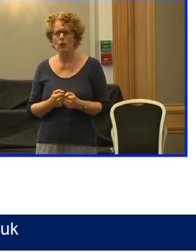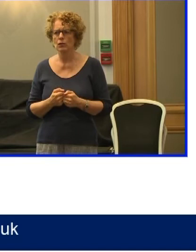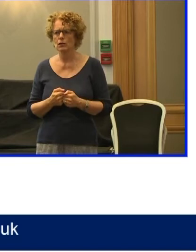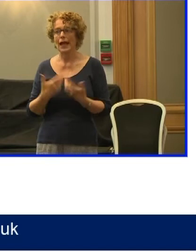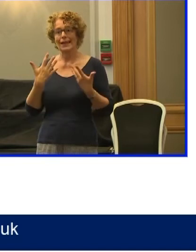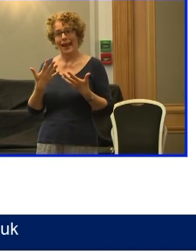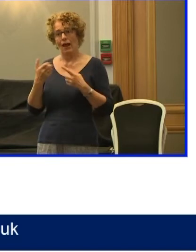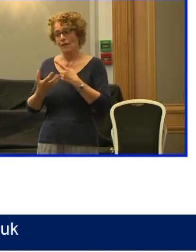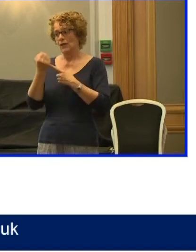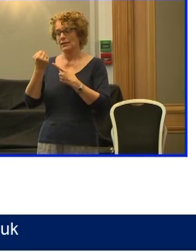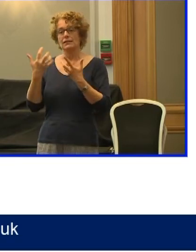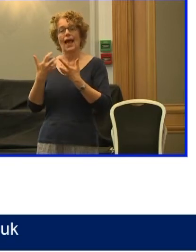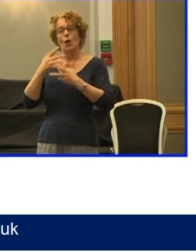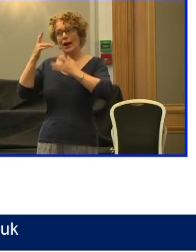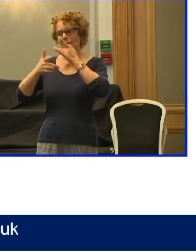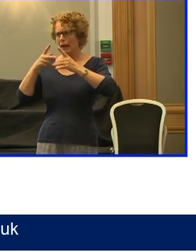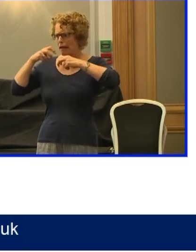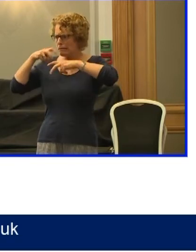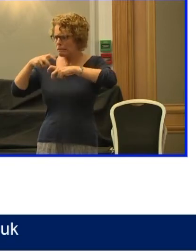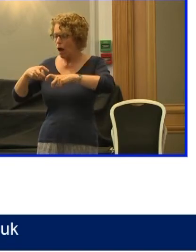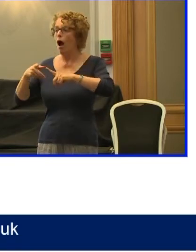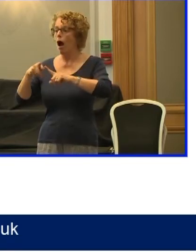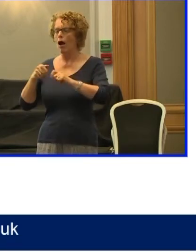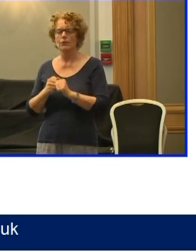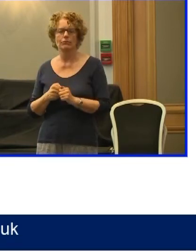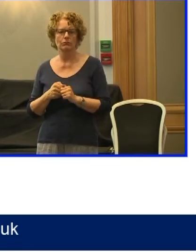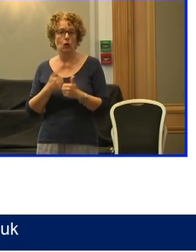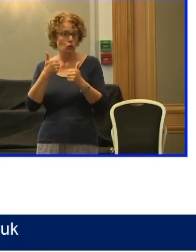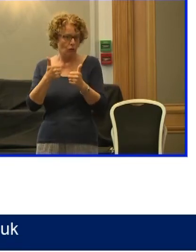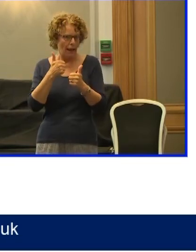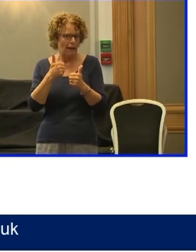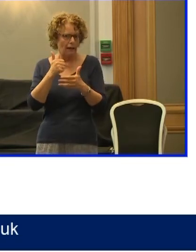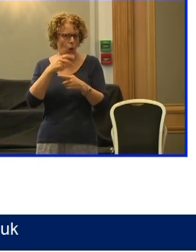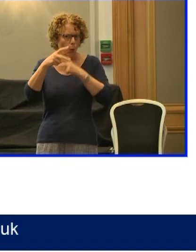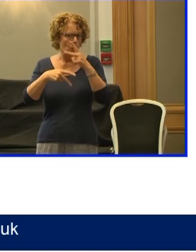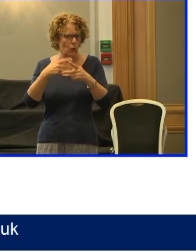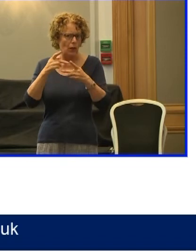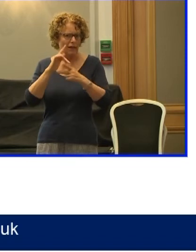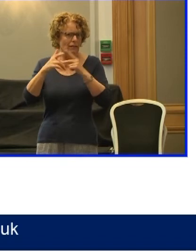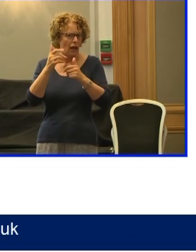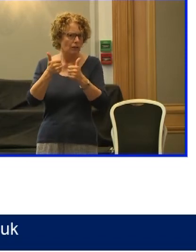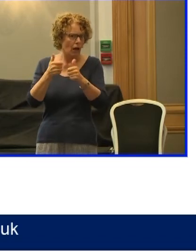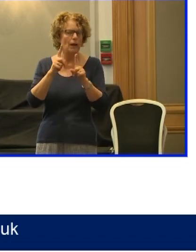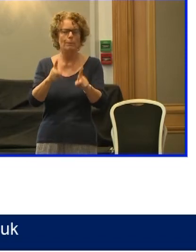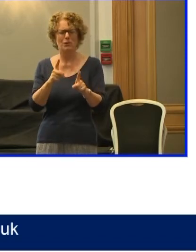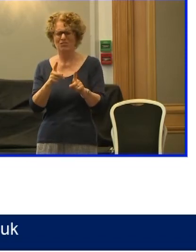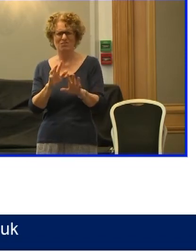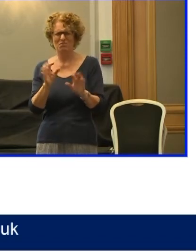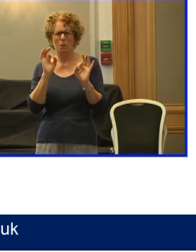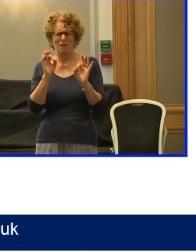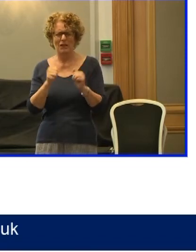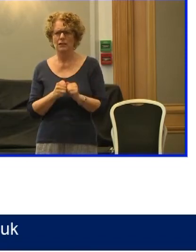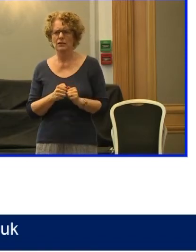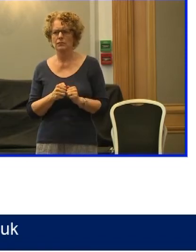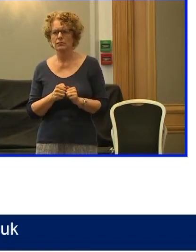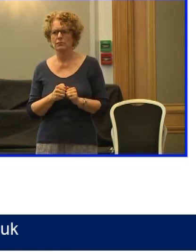search. And although this is great, our internet's working, that's fantastic, it's not ideal. Our satisfaction rates are